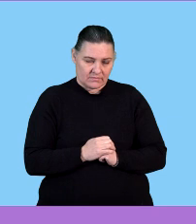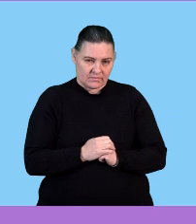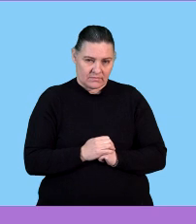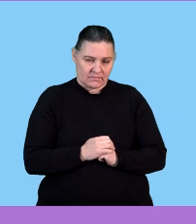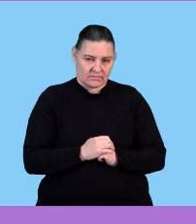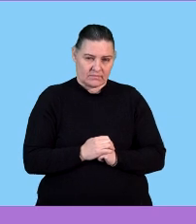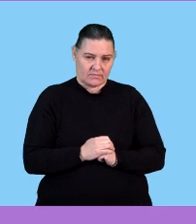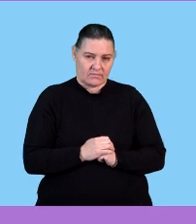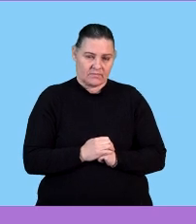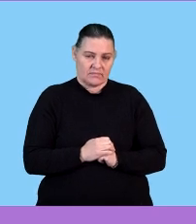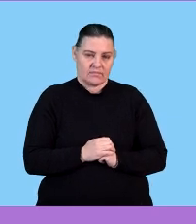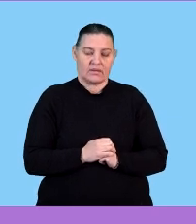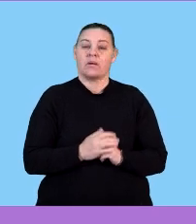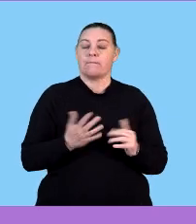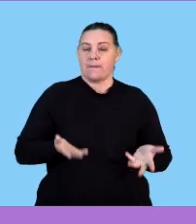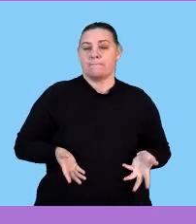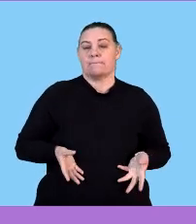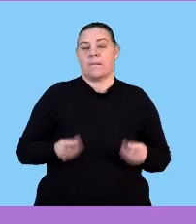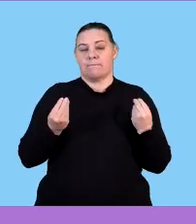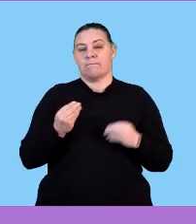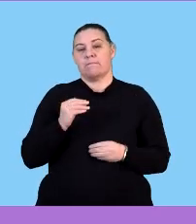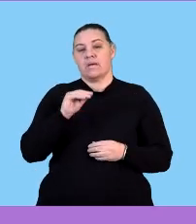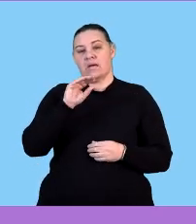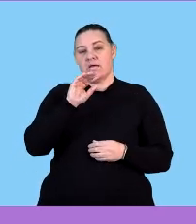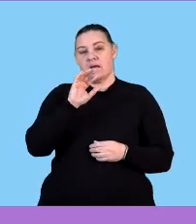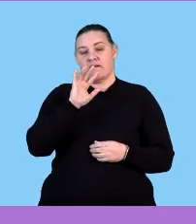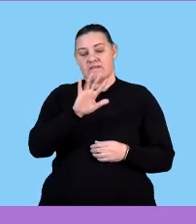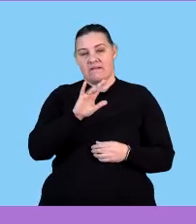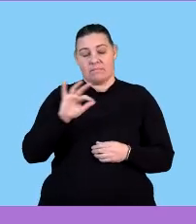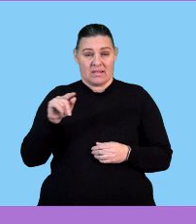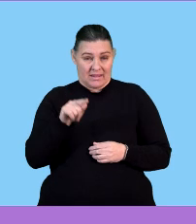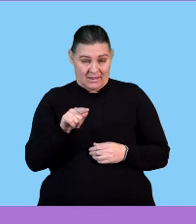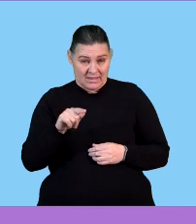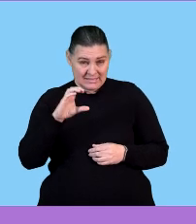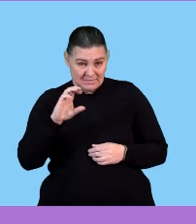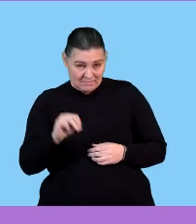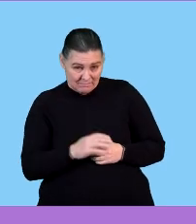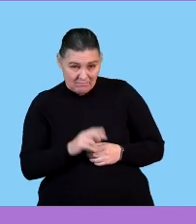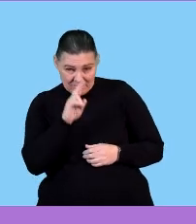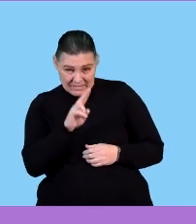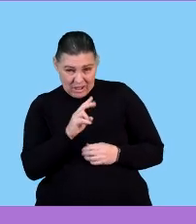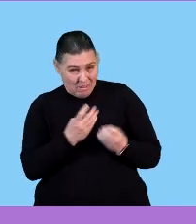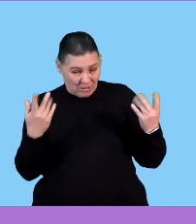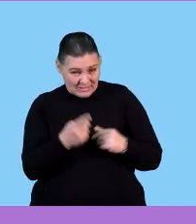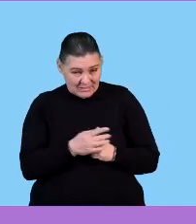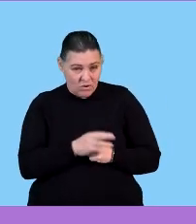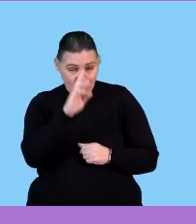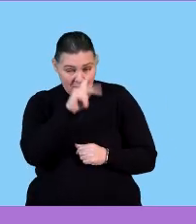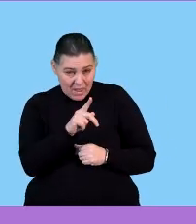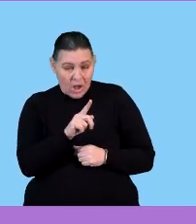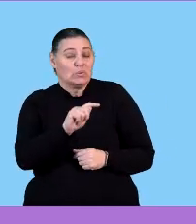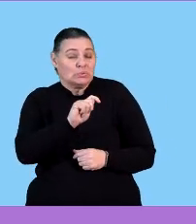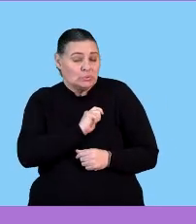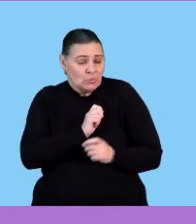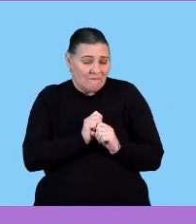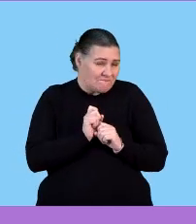by 100. And that's how I got 5 million centimeters. It sounds like a lot. Let's see what we're dealing with. Remember, this has to